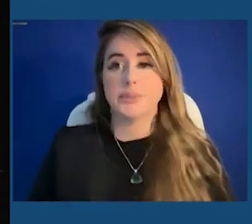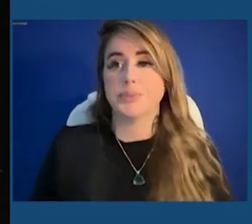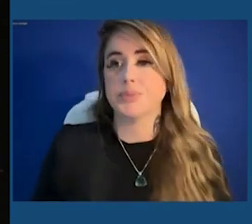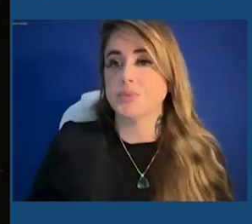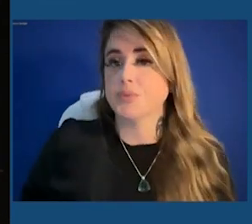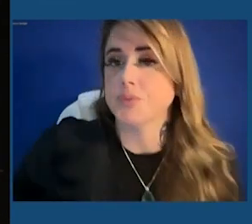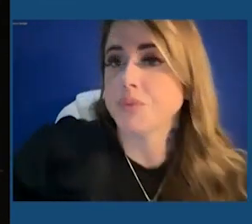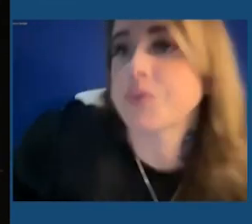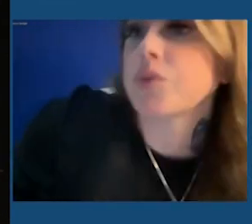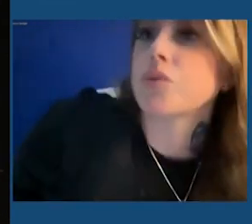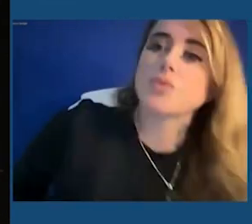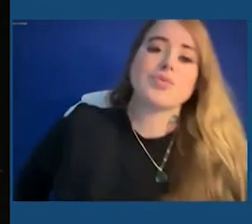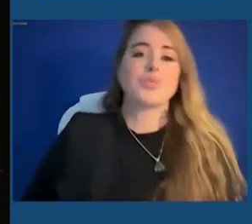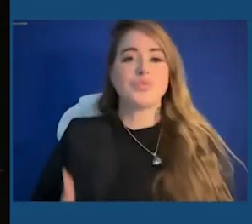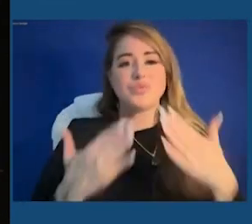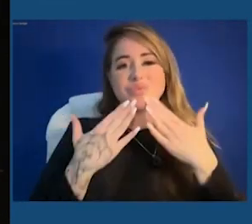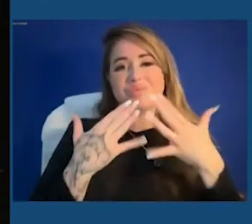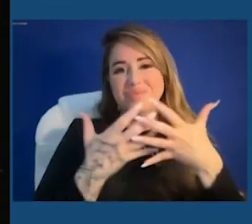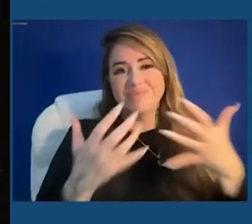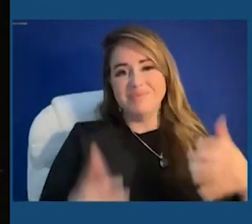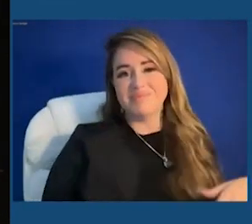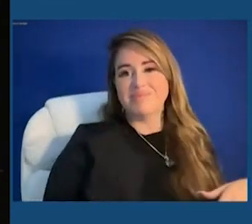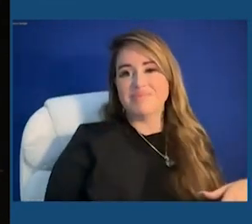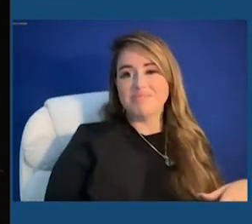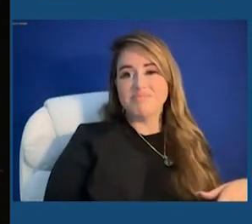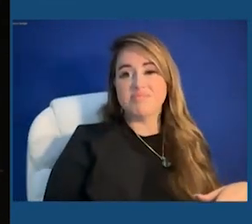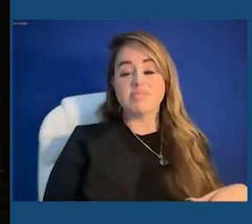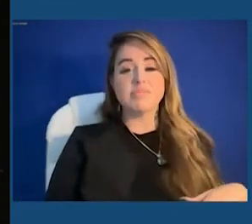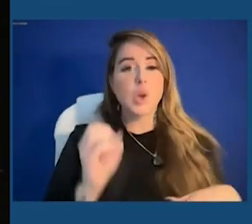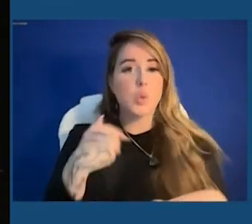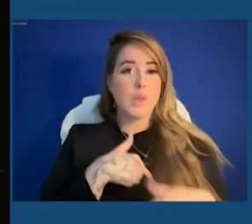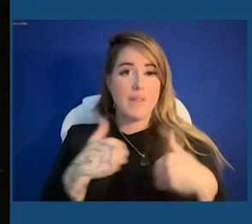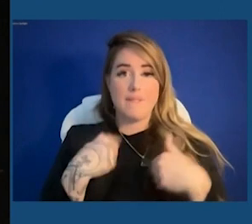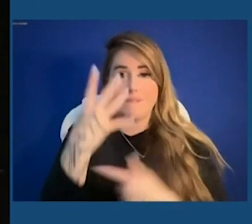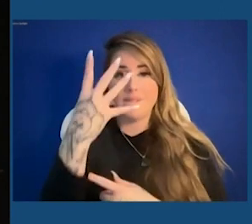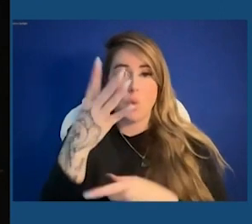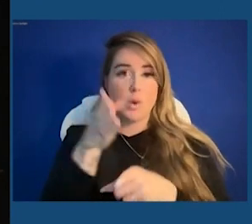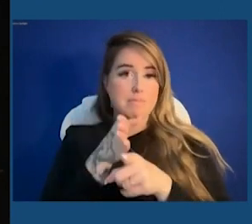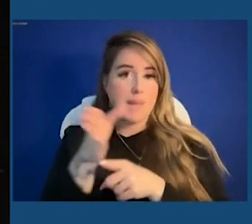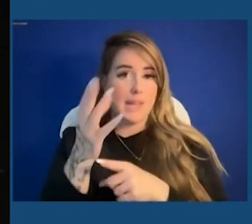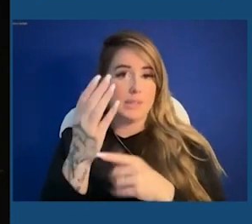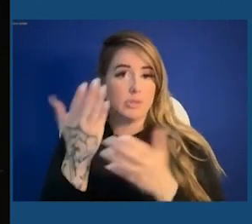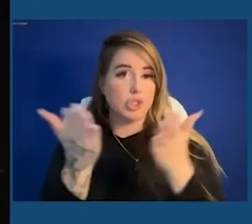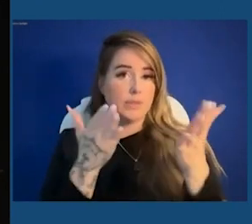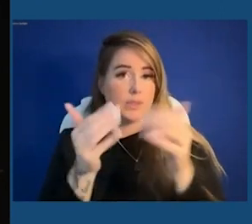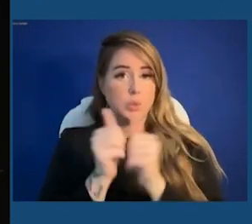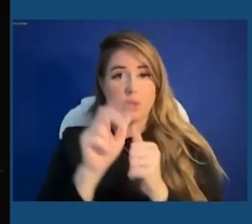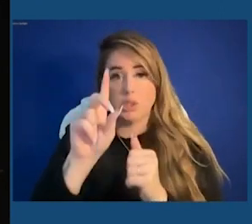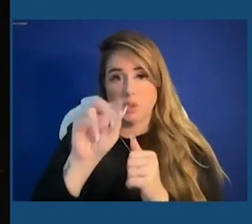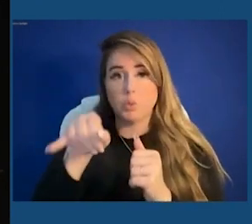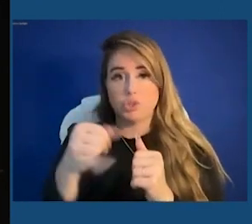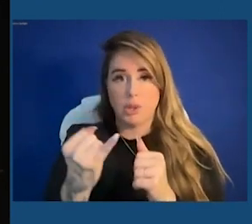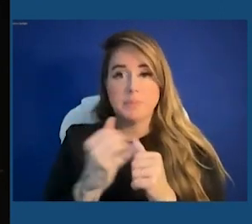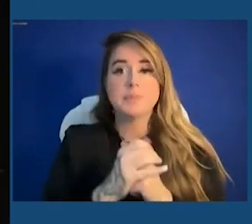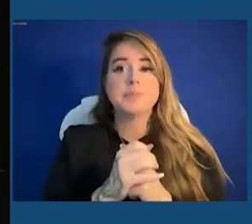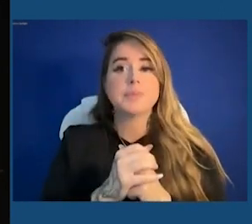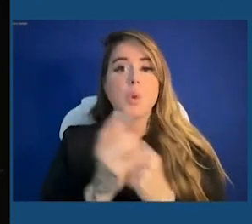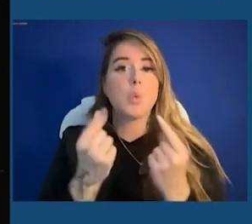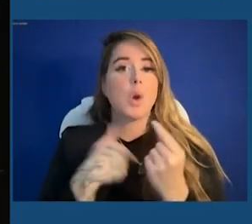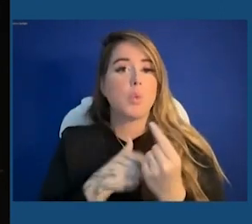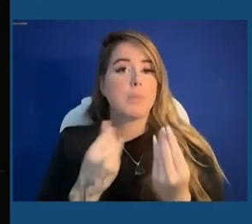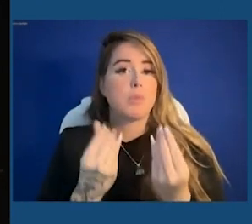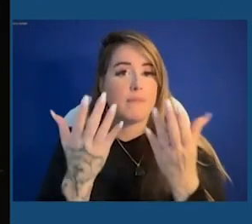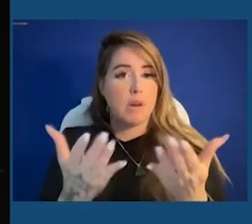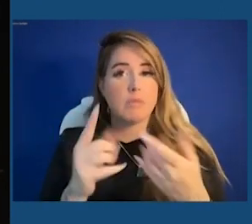Great, thank you so much, Linda. So there are 4 main services that the U.S. Department of Justice Community Relations Service provides. We